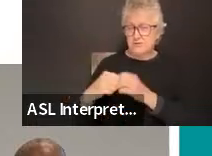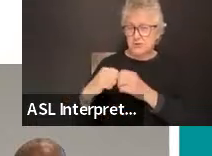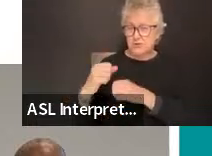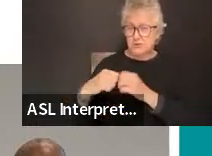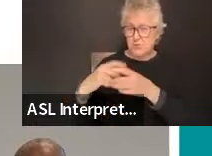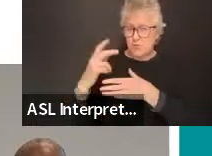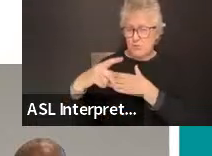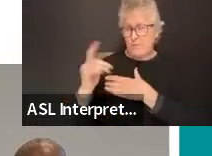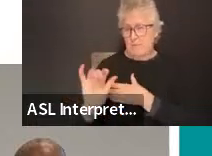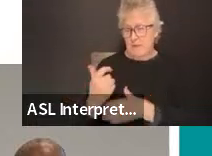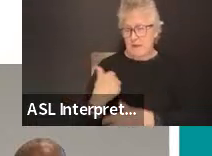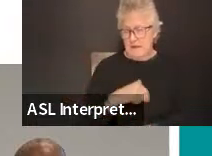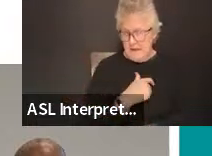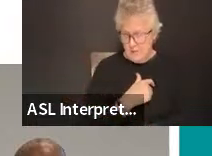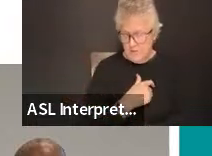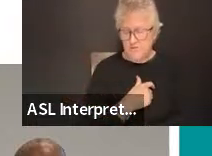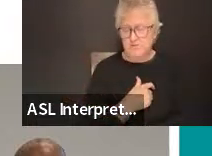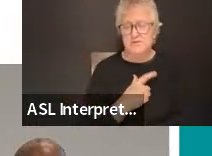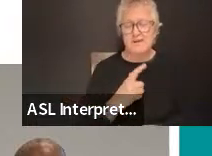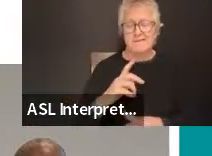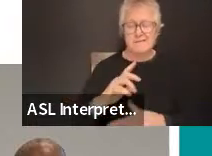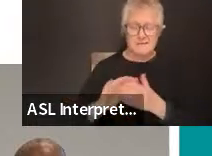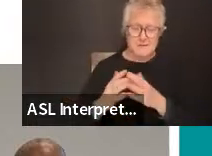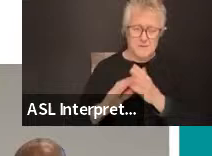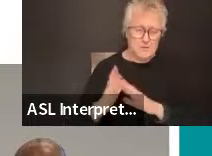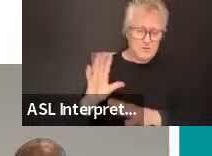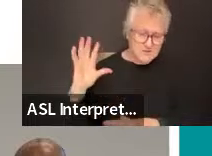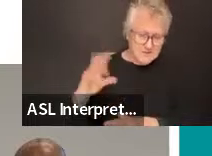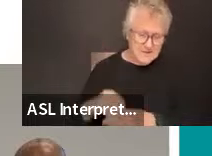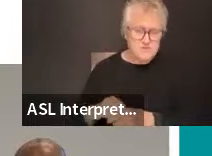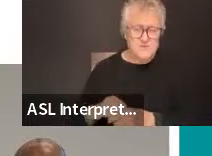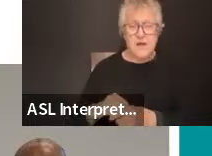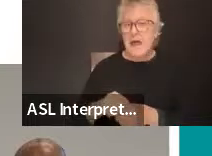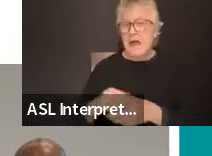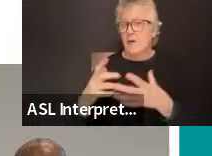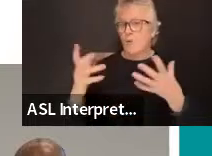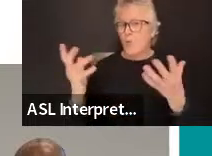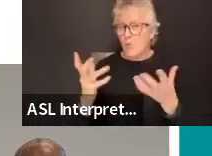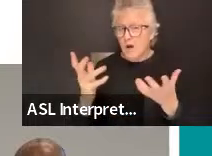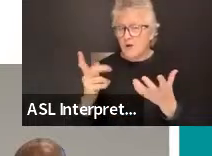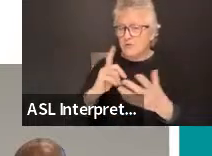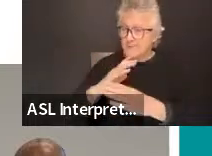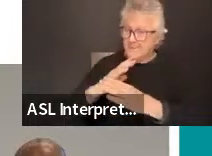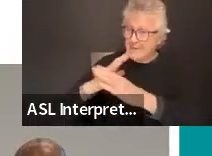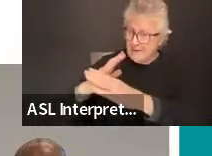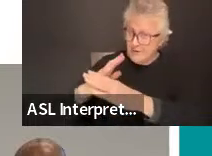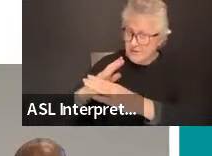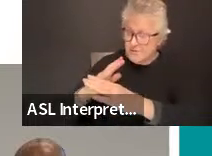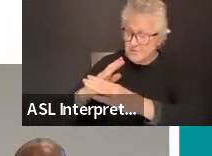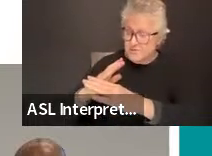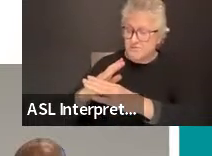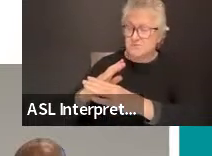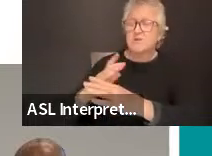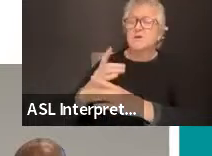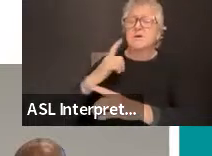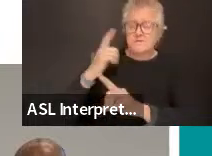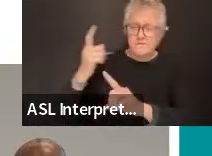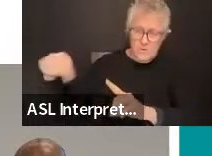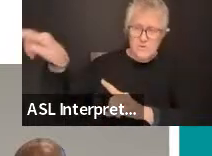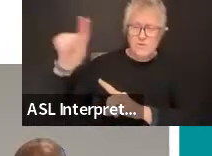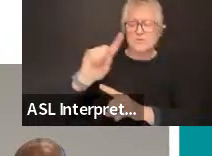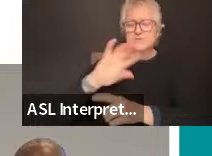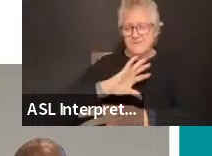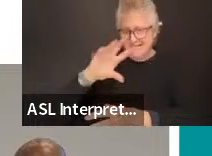who experience barriers to engagement. So it was live streamed and